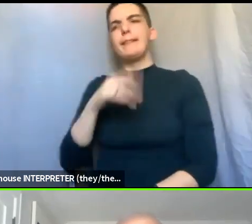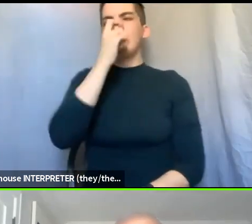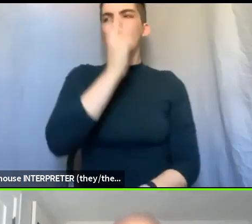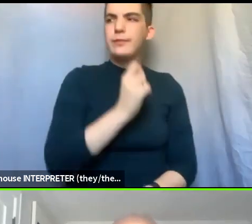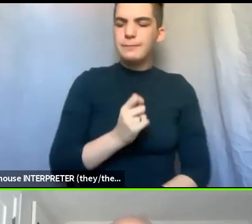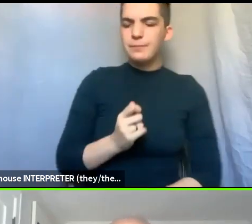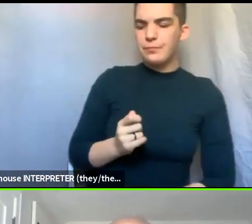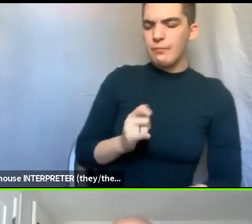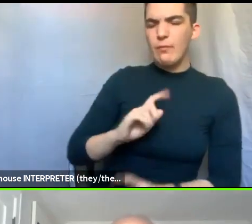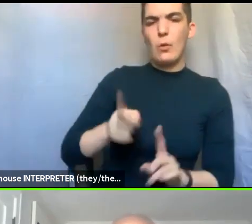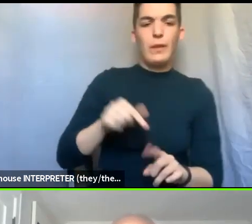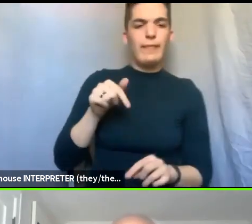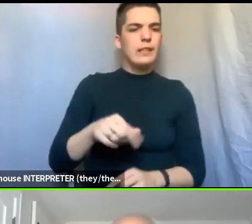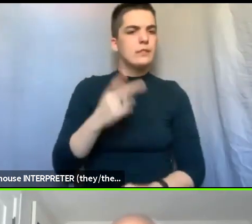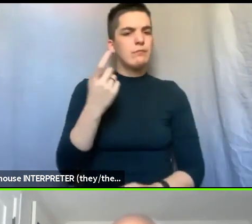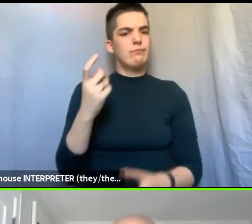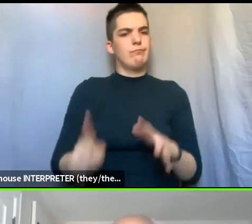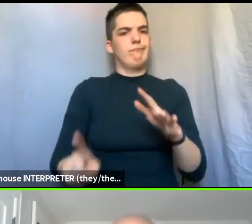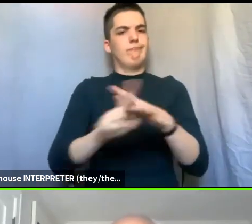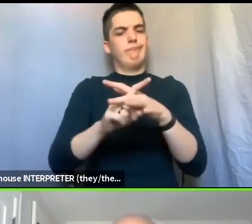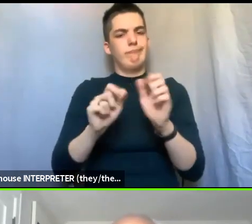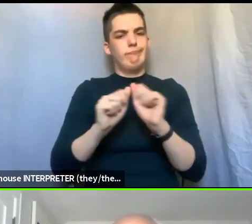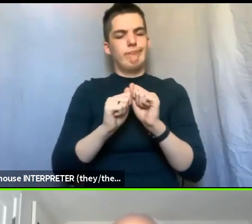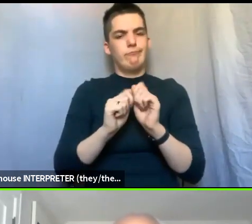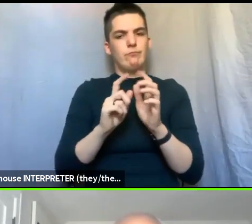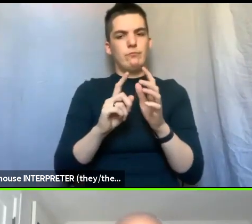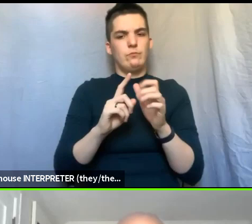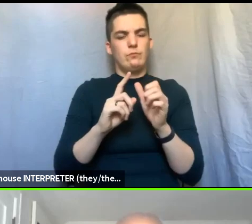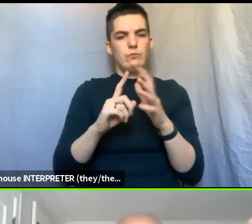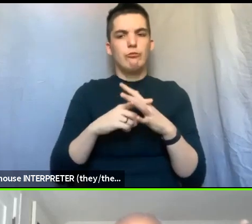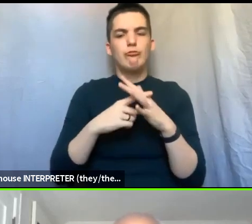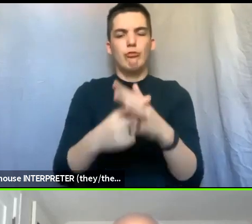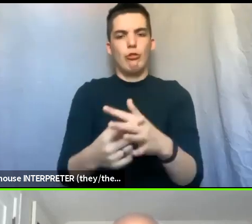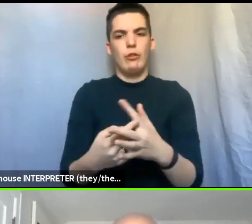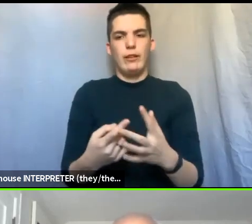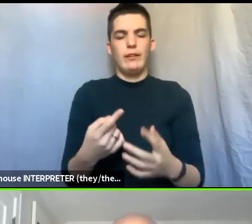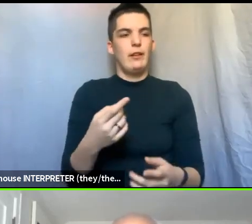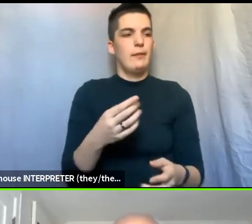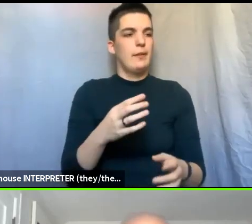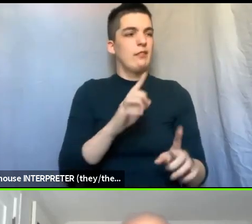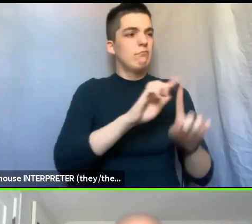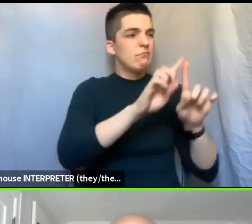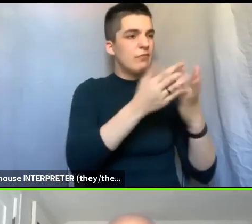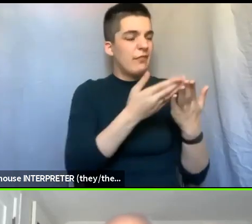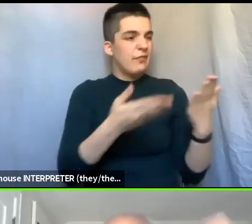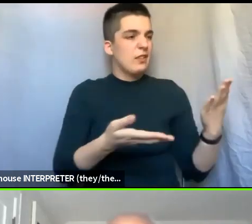this started and you started hearing horror stories about theater shutting down and all of that,